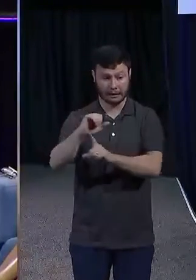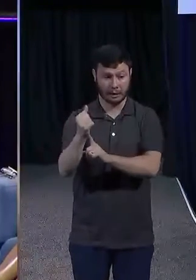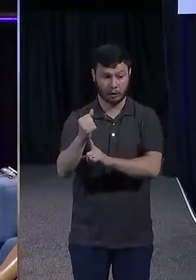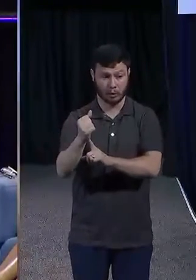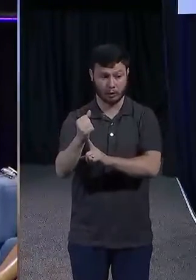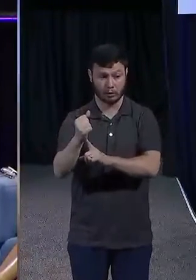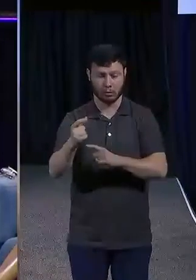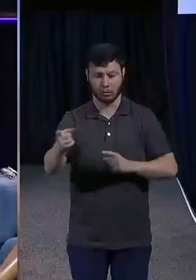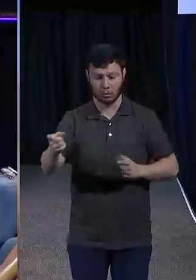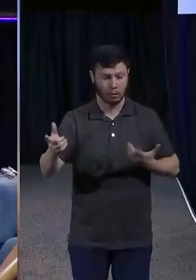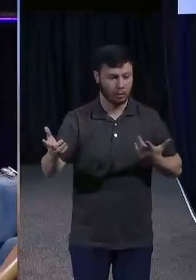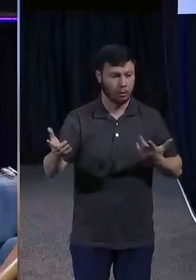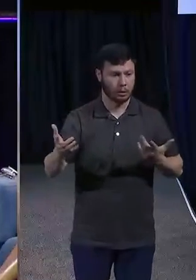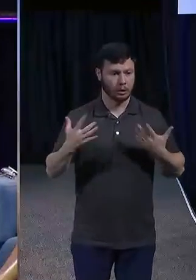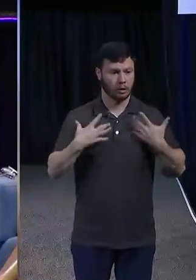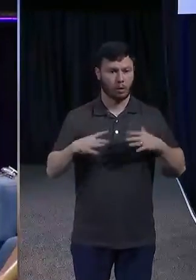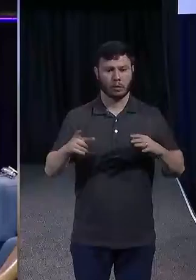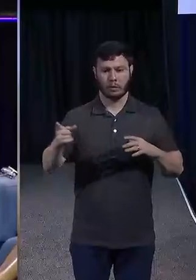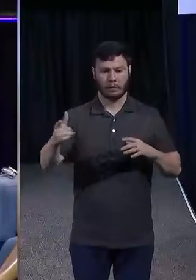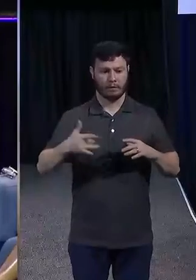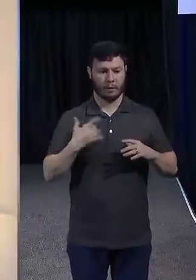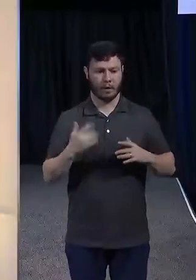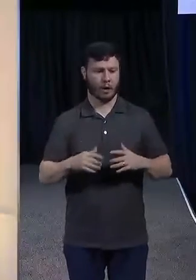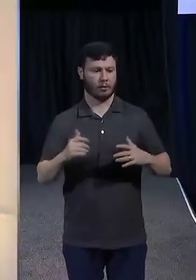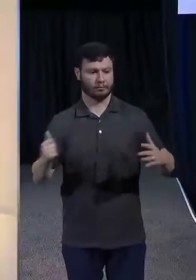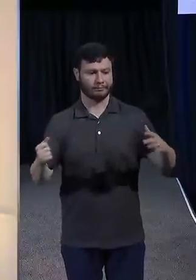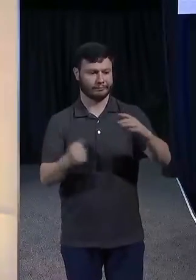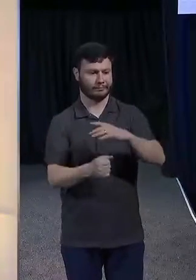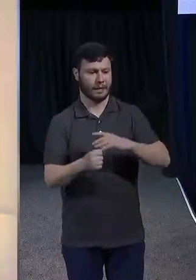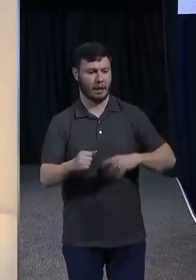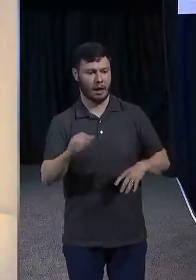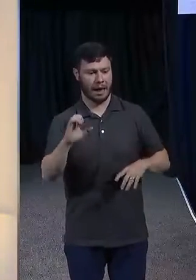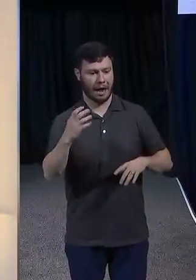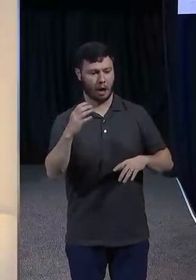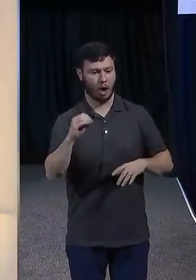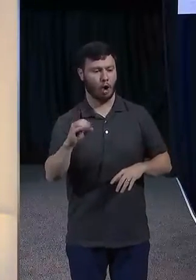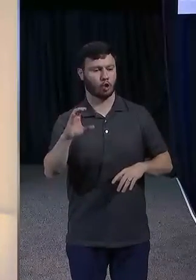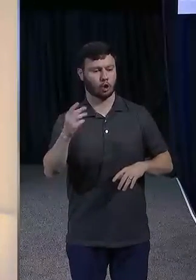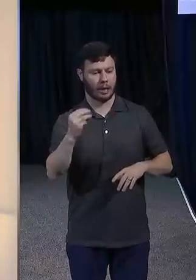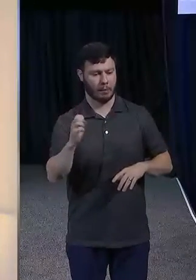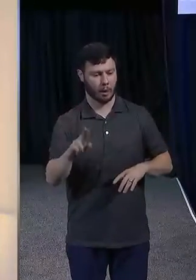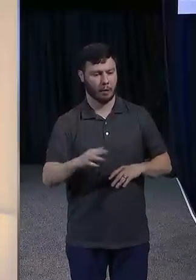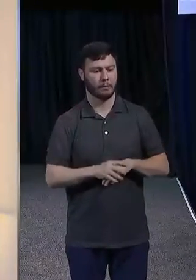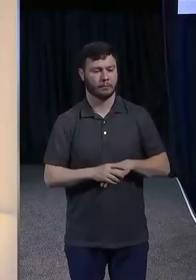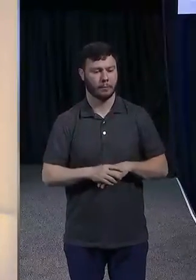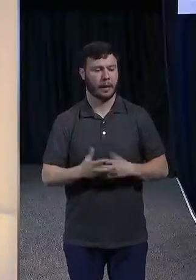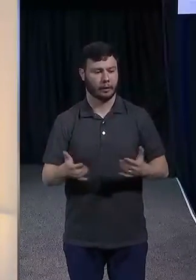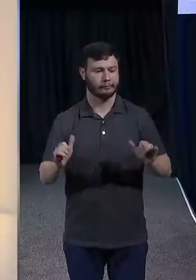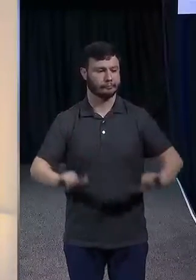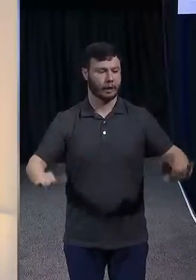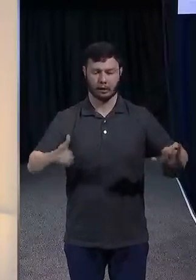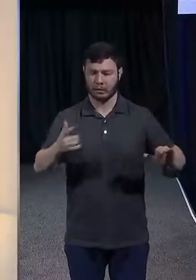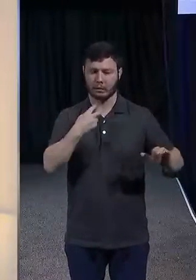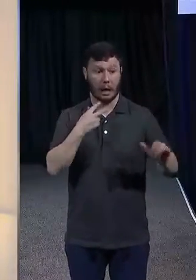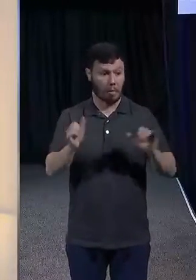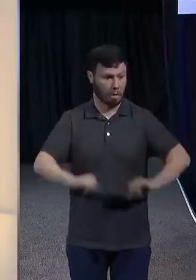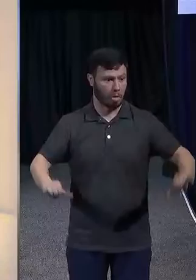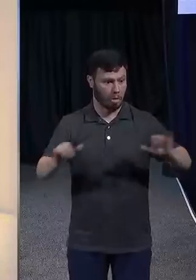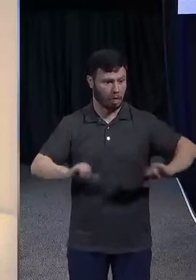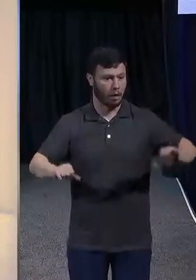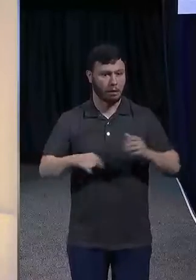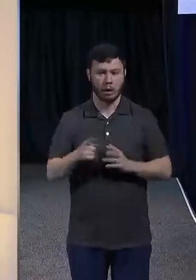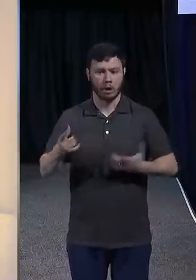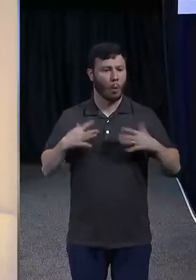don't feel that they are in an echo chamber. So self-examination, improving, and not